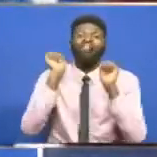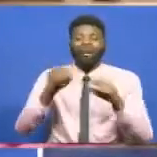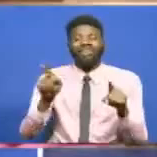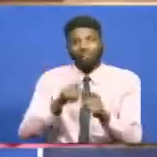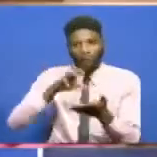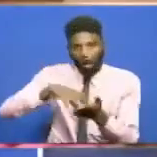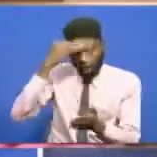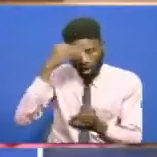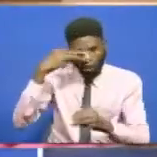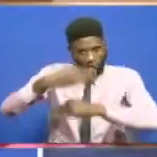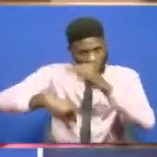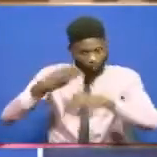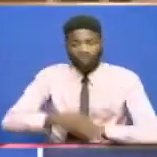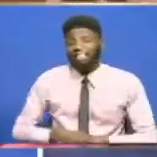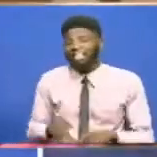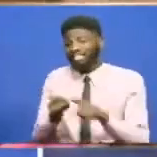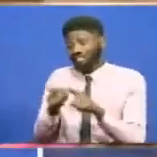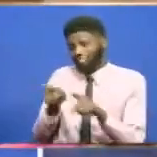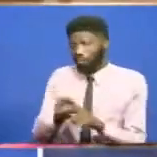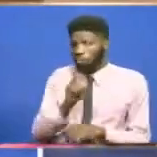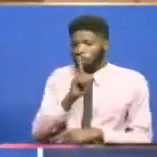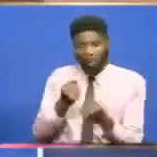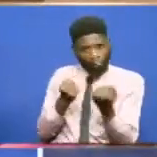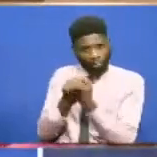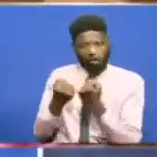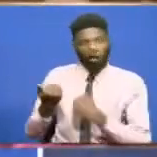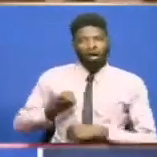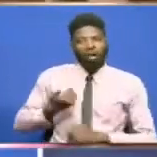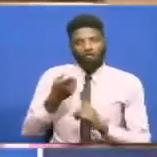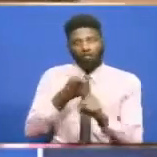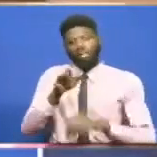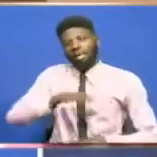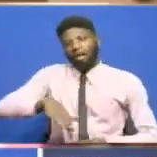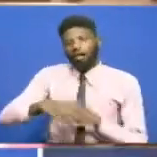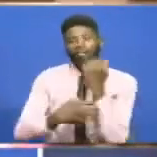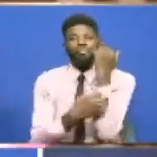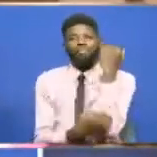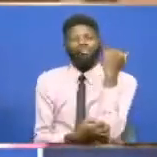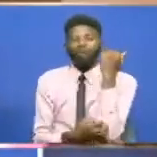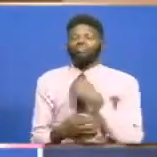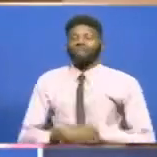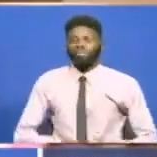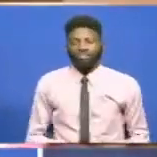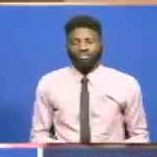of girls from poor backgrounds in the region. Caroline Kumar reporting for Channel 1 Lunchtime News.